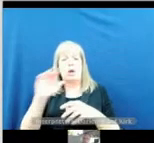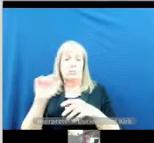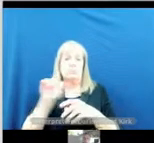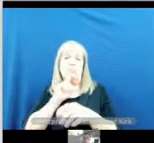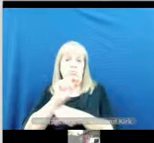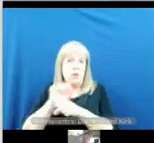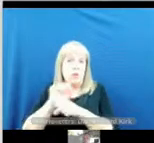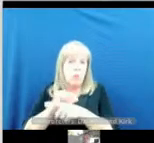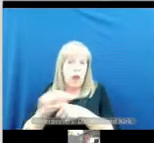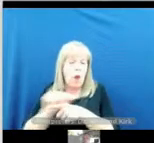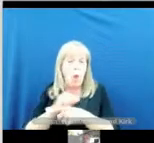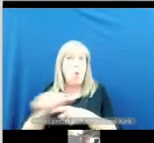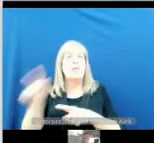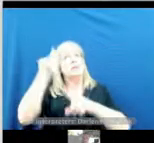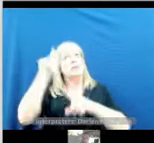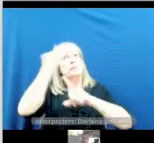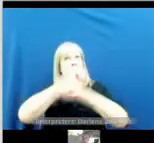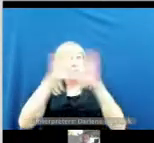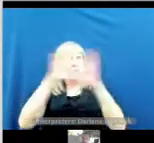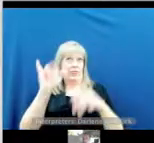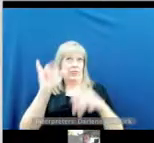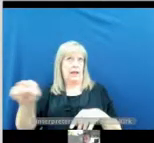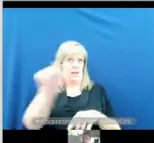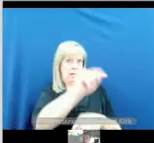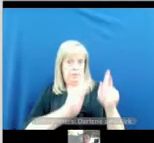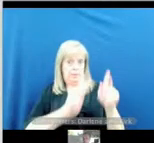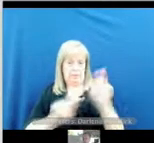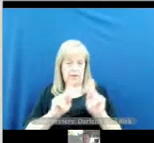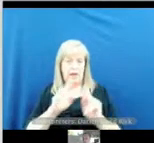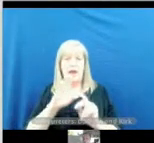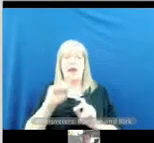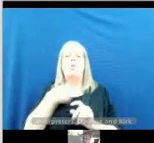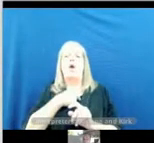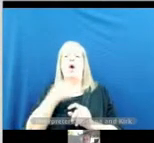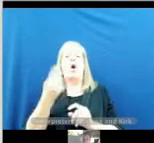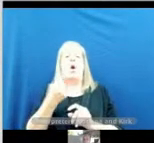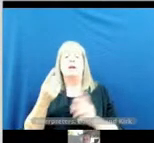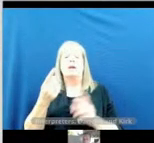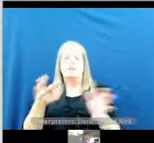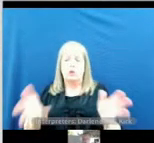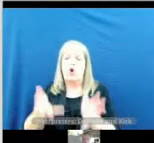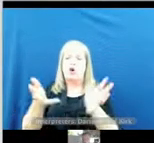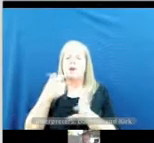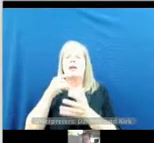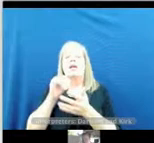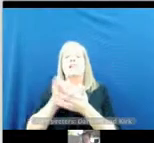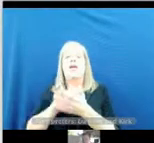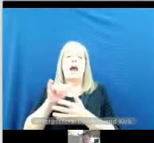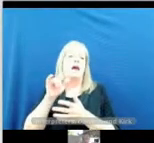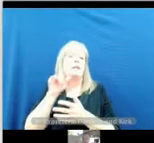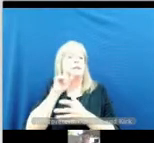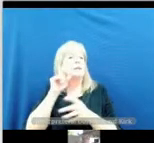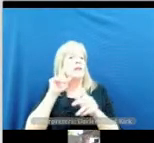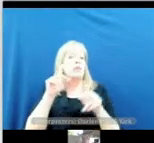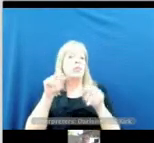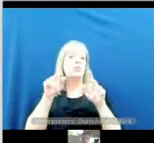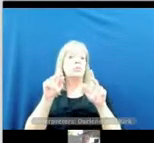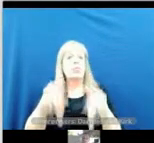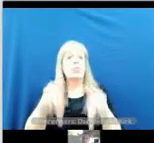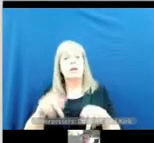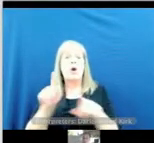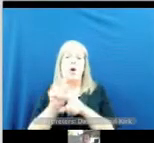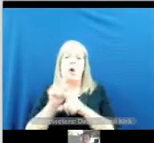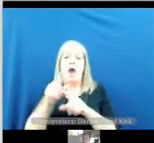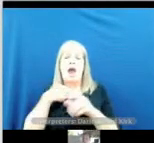that we're always encouraging the use of saying, oh, and that deaf person, this person has reduced fields of vision.